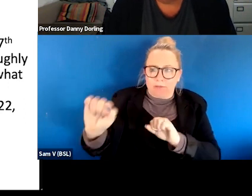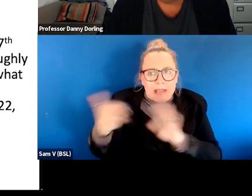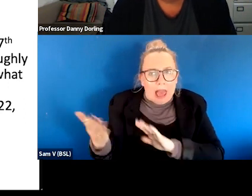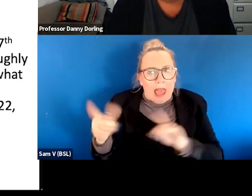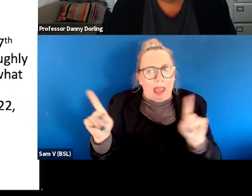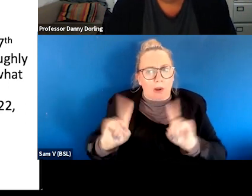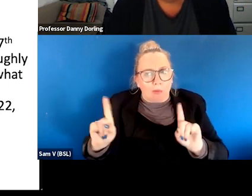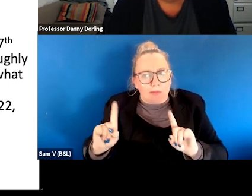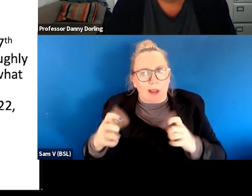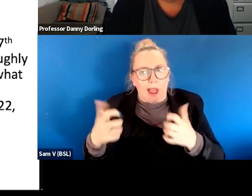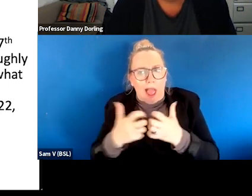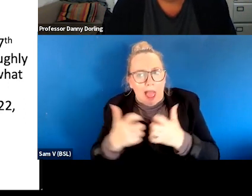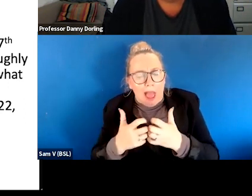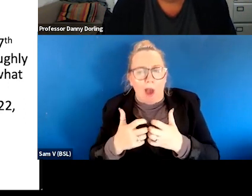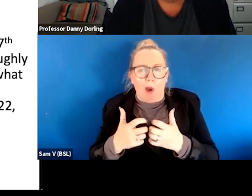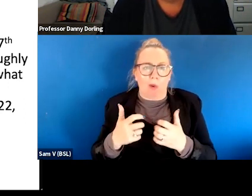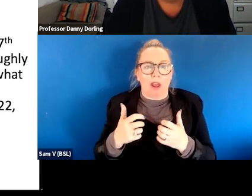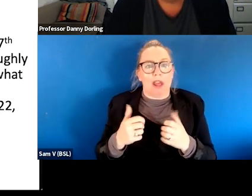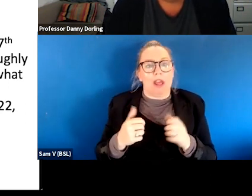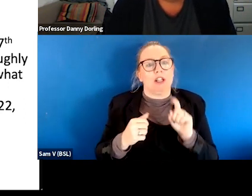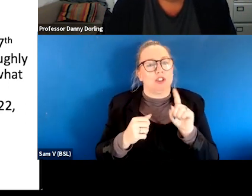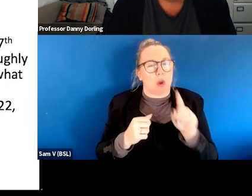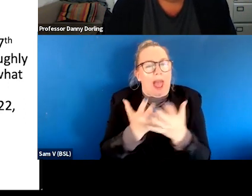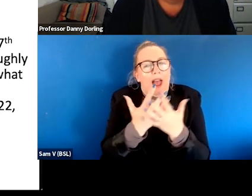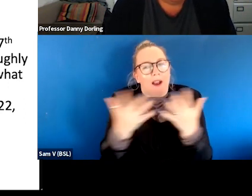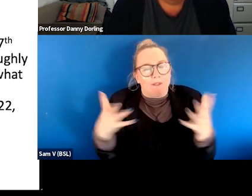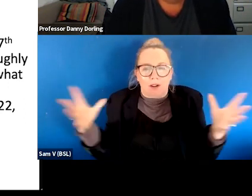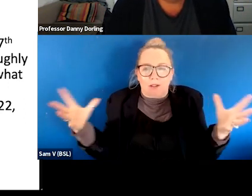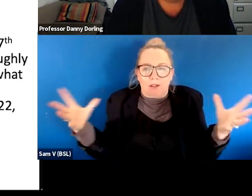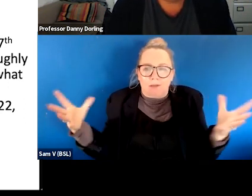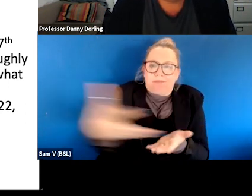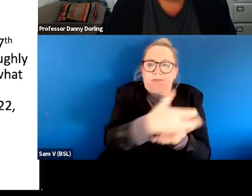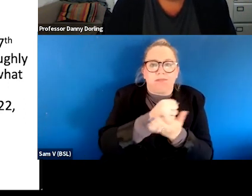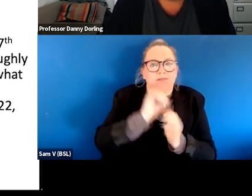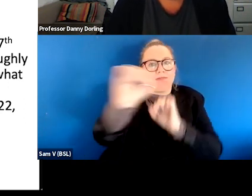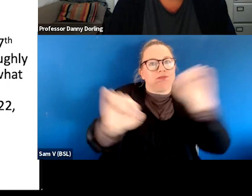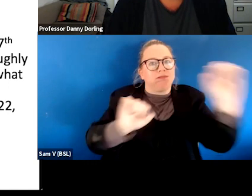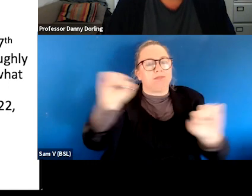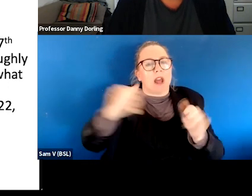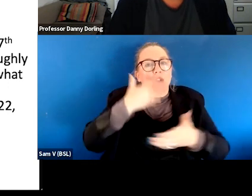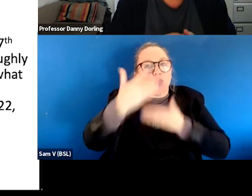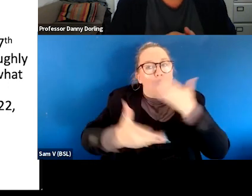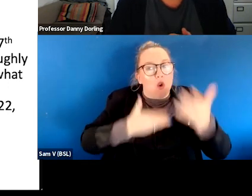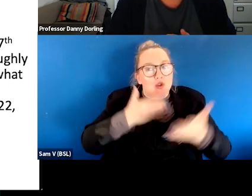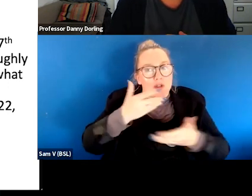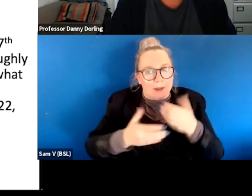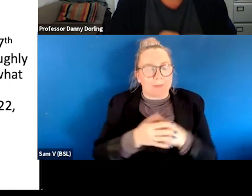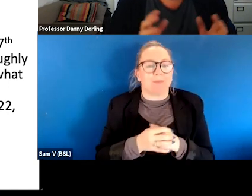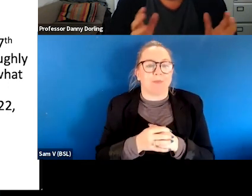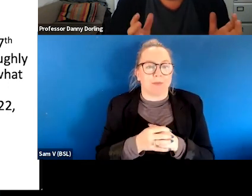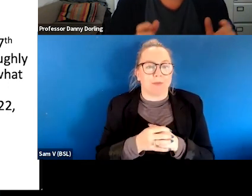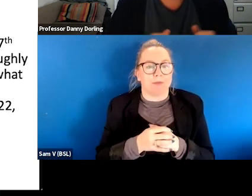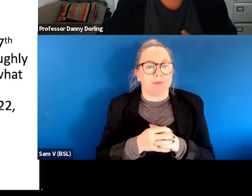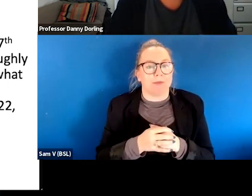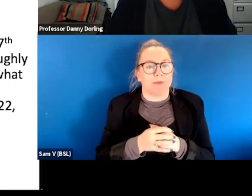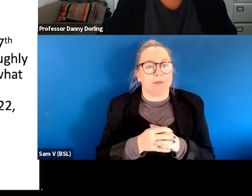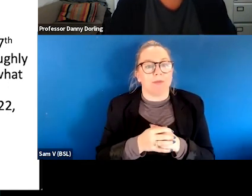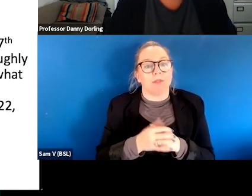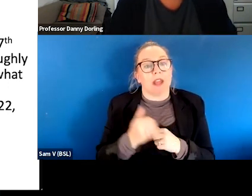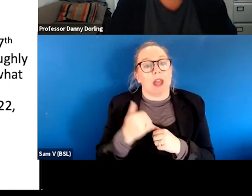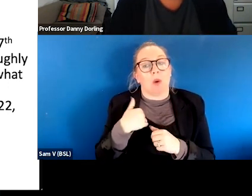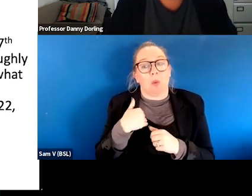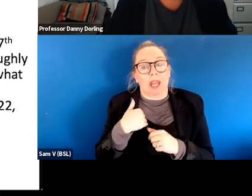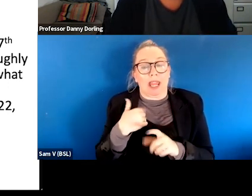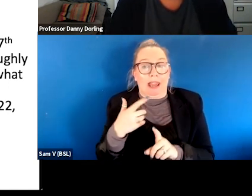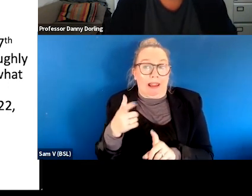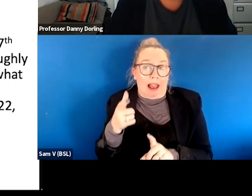mortality. So we all got our individual stories. We also get to listen to particular summaries of stories about